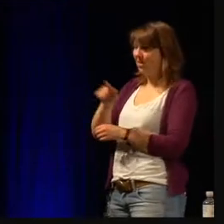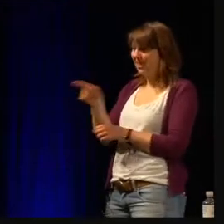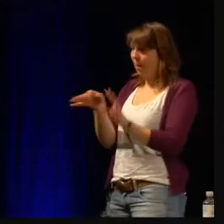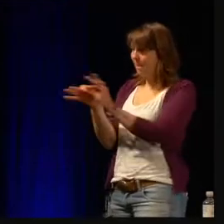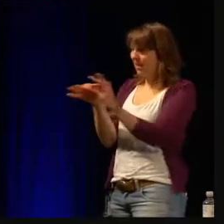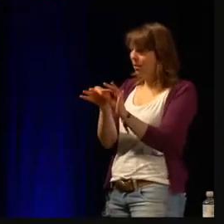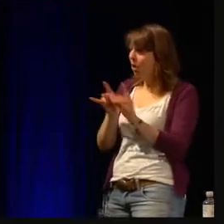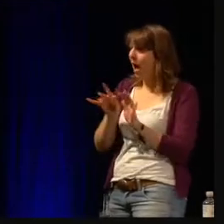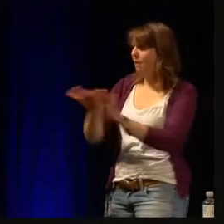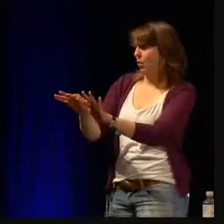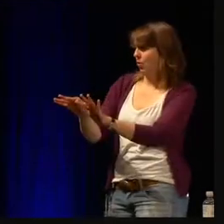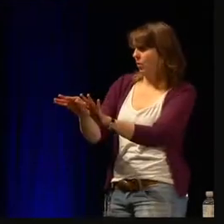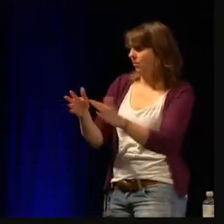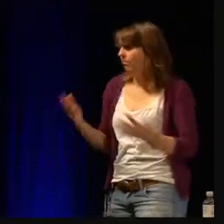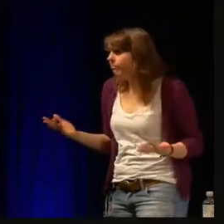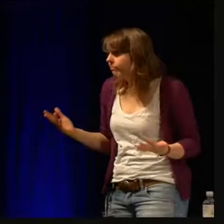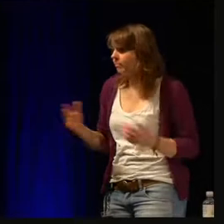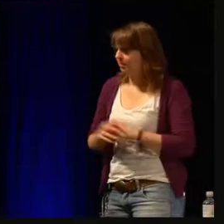they have a very huge impact on